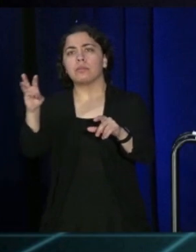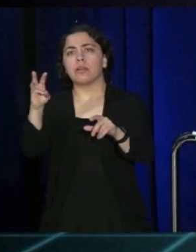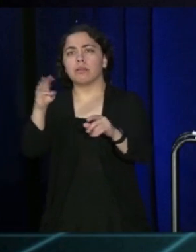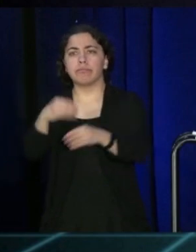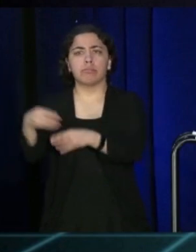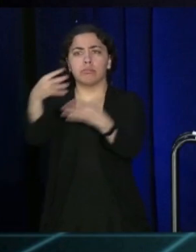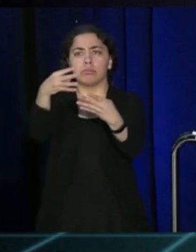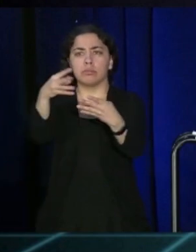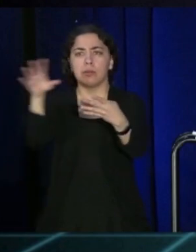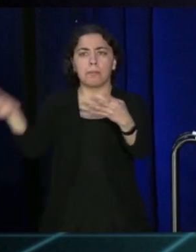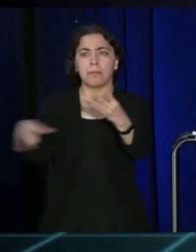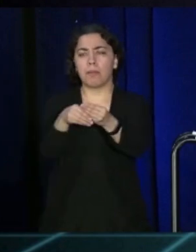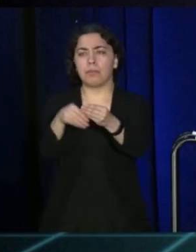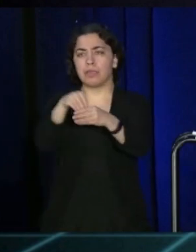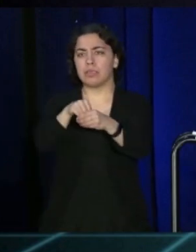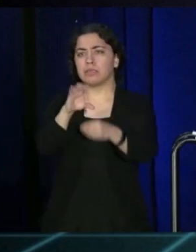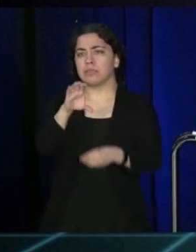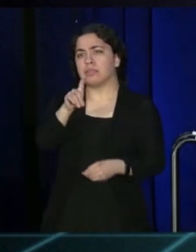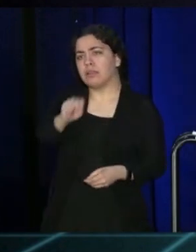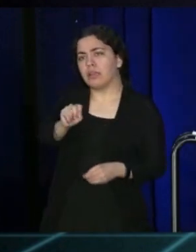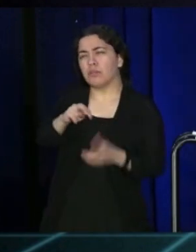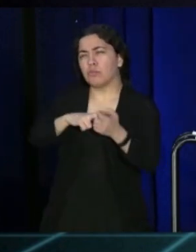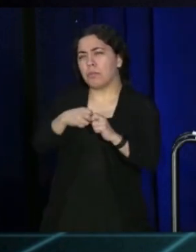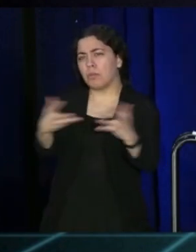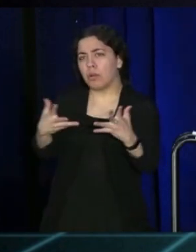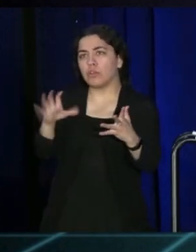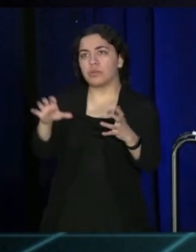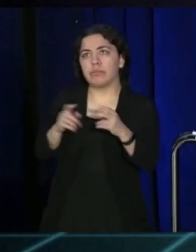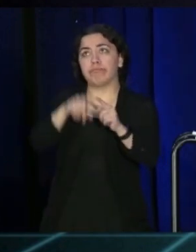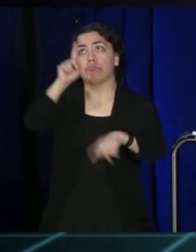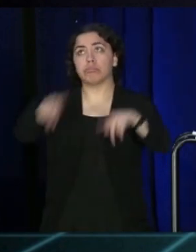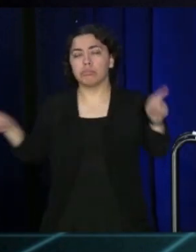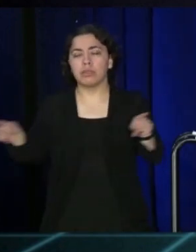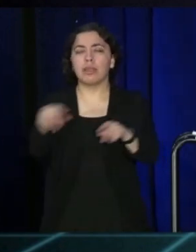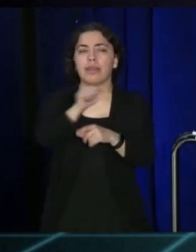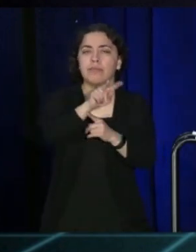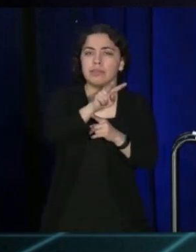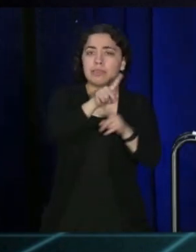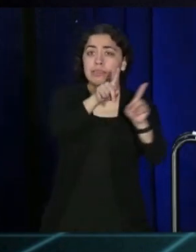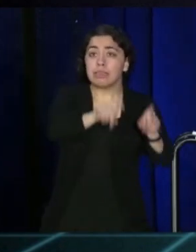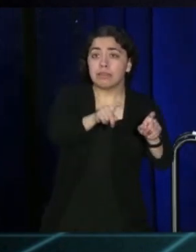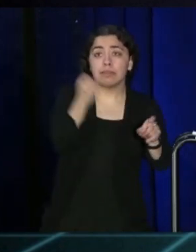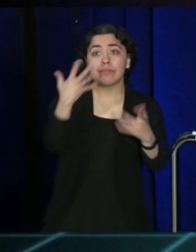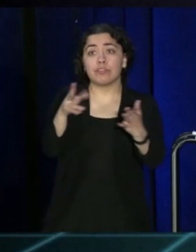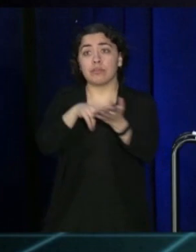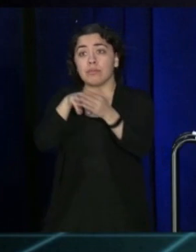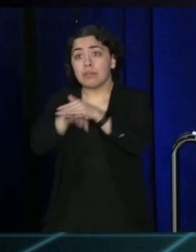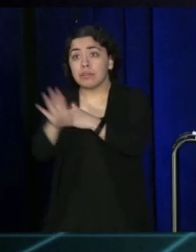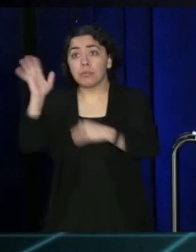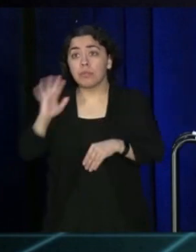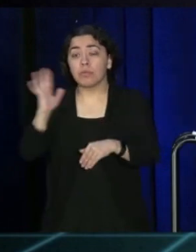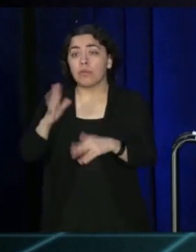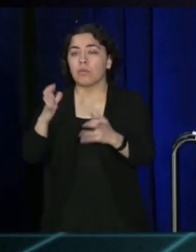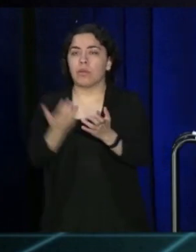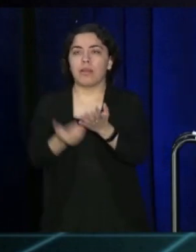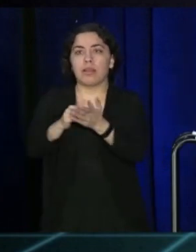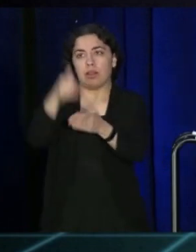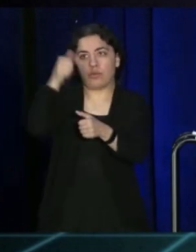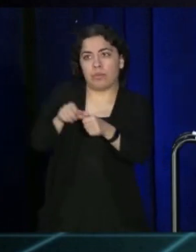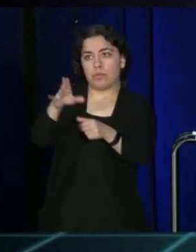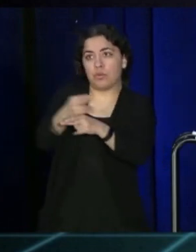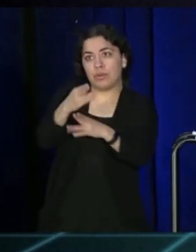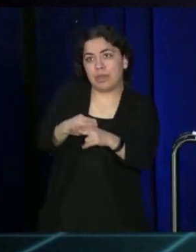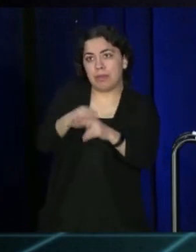problem is that they are doing a lot of dynamic stuff. They're doing A/B testing. If you've signed into that browser before, they want to remember your username,